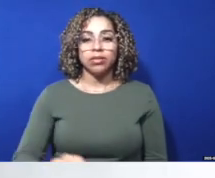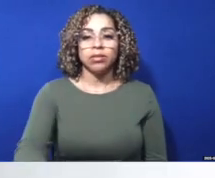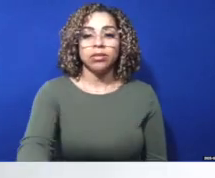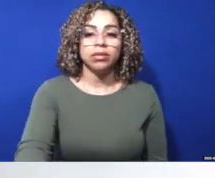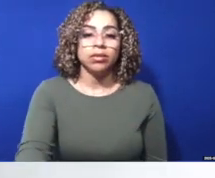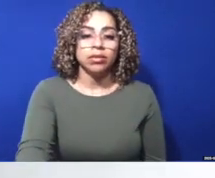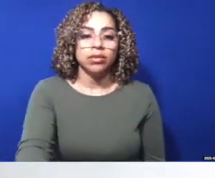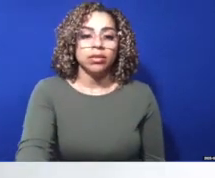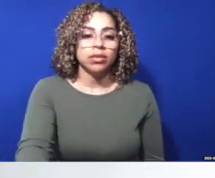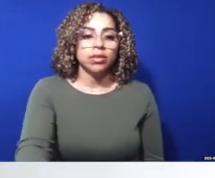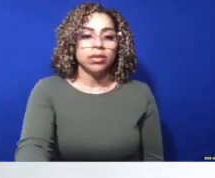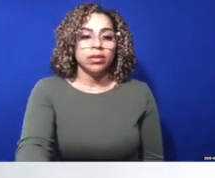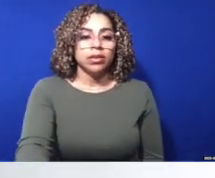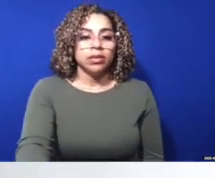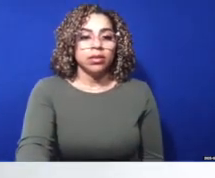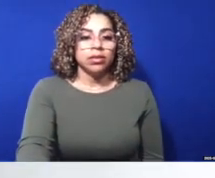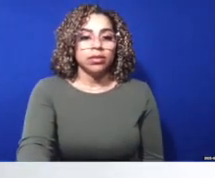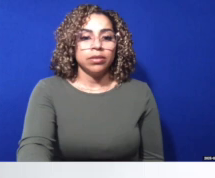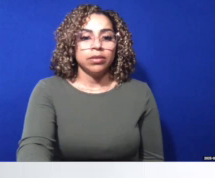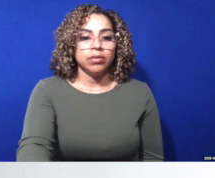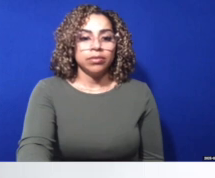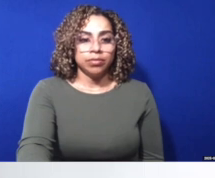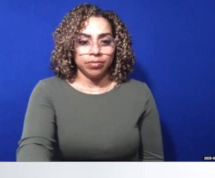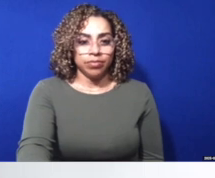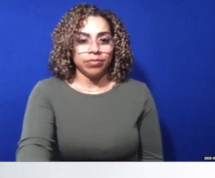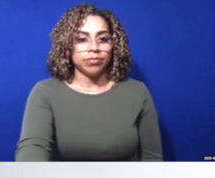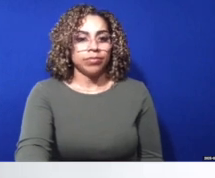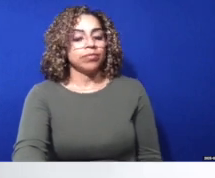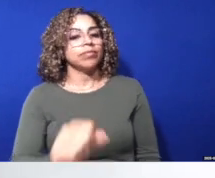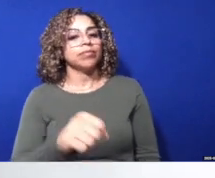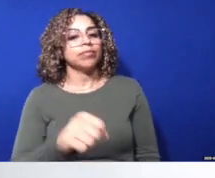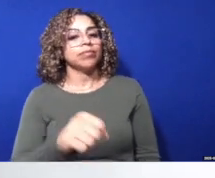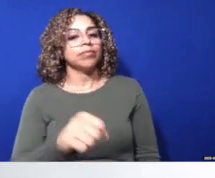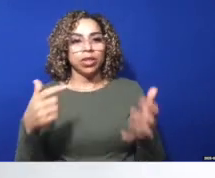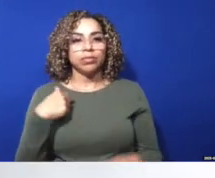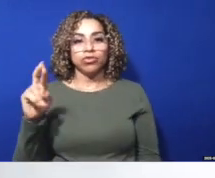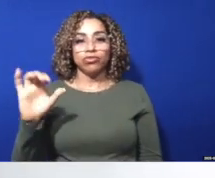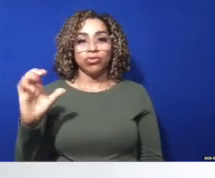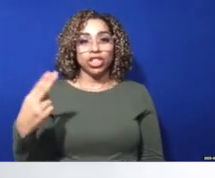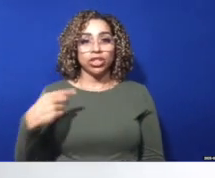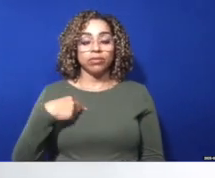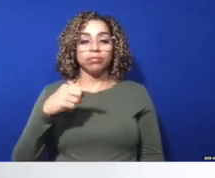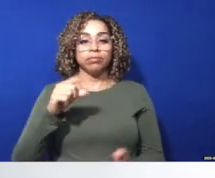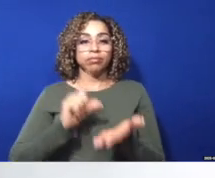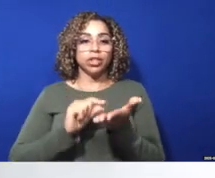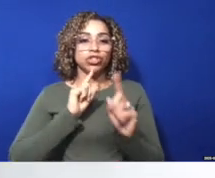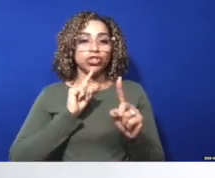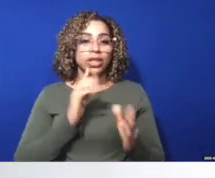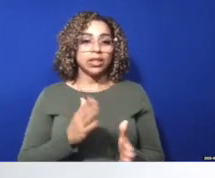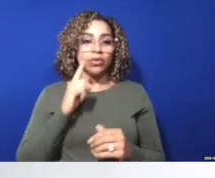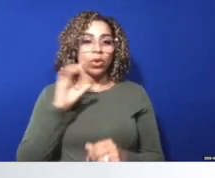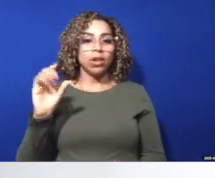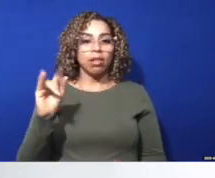Yes, thank you very much. Rich Blaustein. I'm a journalist with Climate Brief, published by the Continuing Education of the Bar of